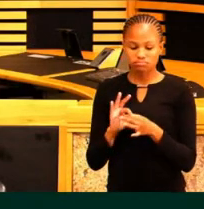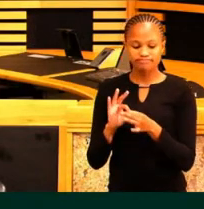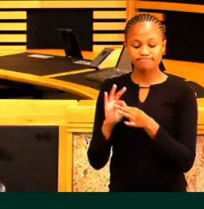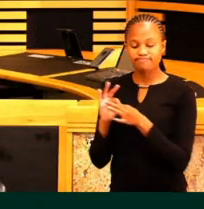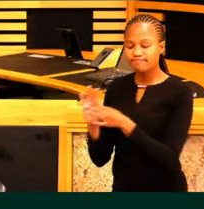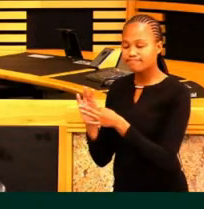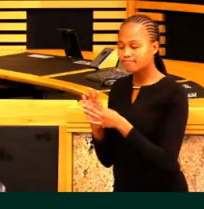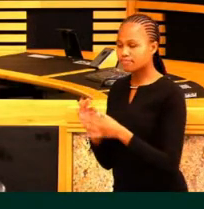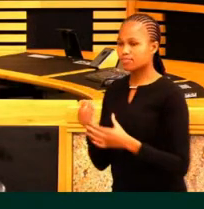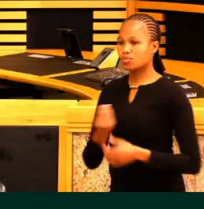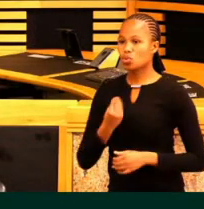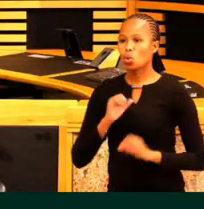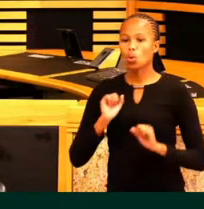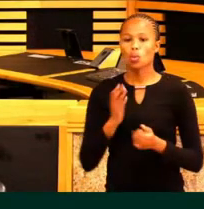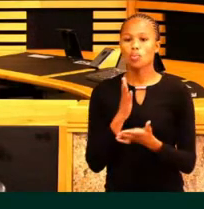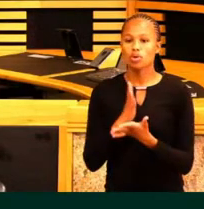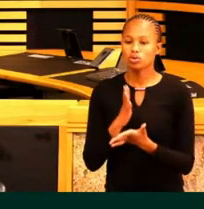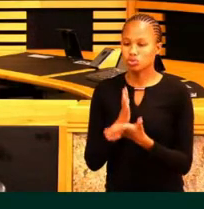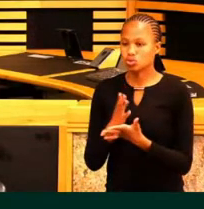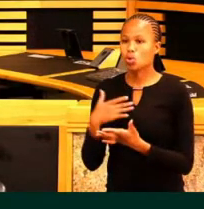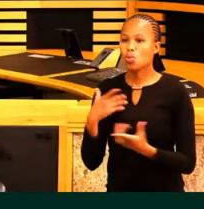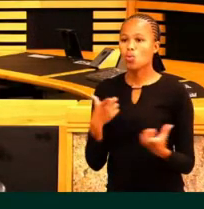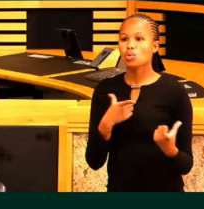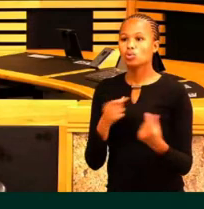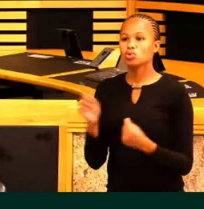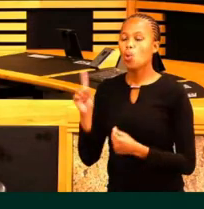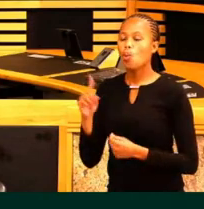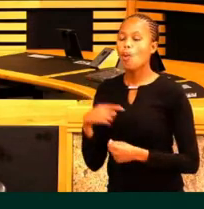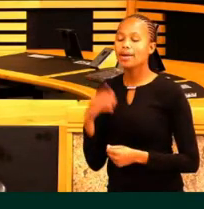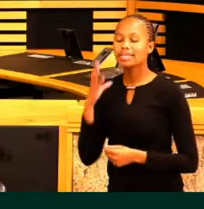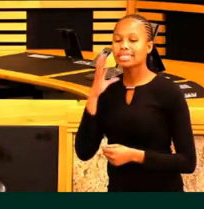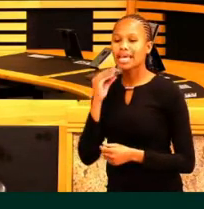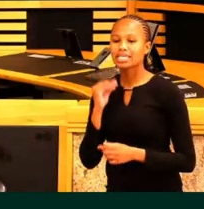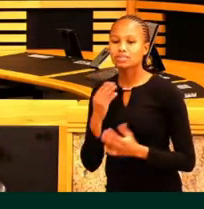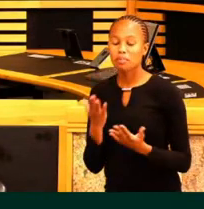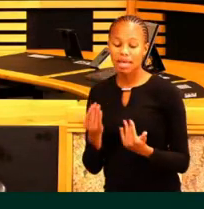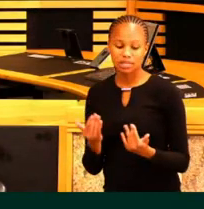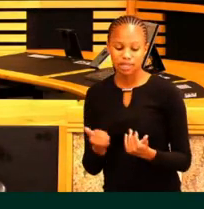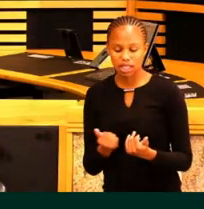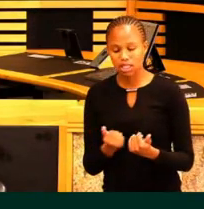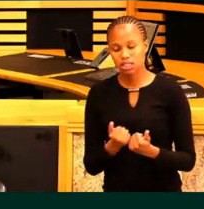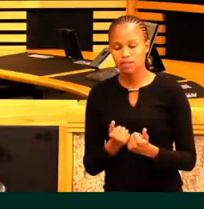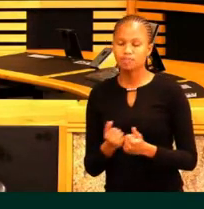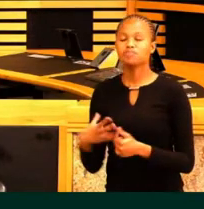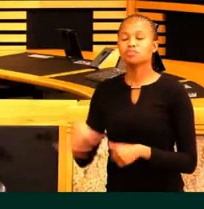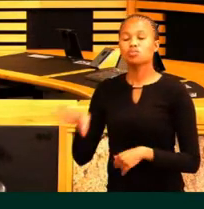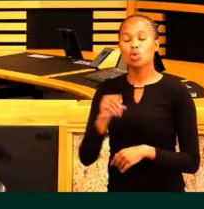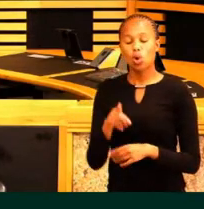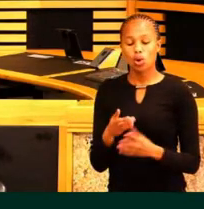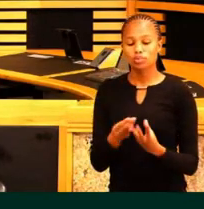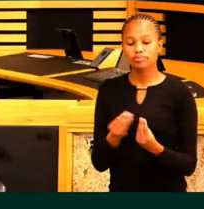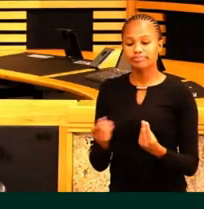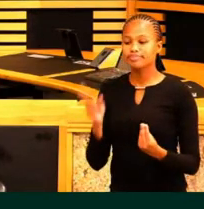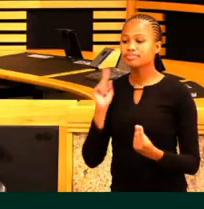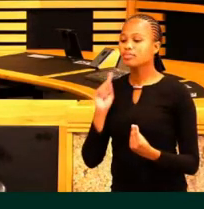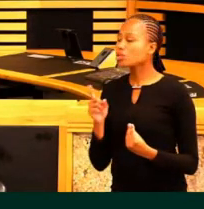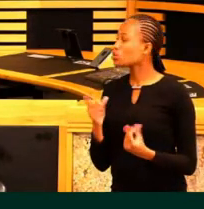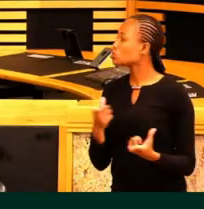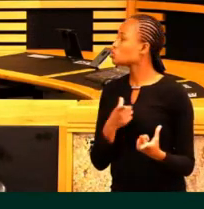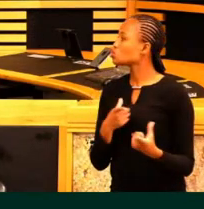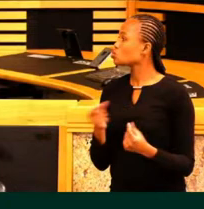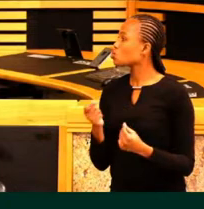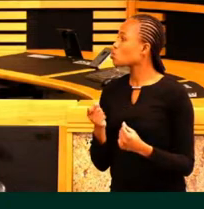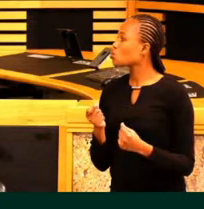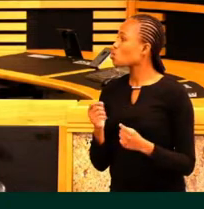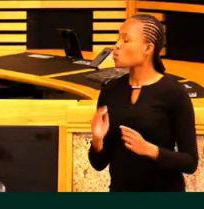and and sure that we do what is expected and all these resolutions must be implemented accordingly